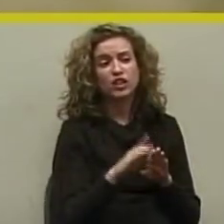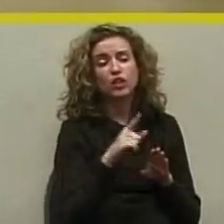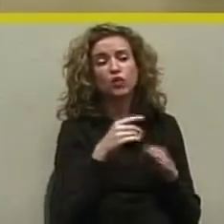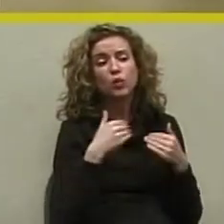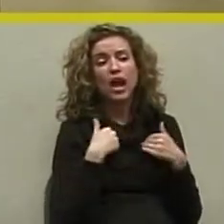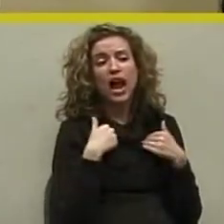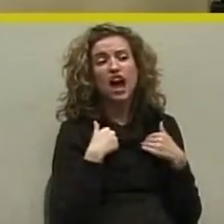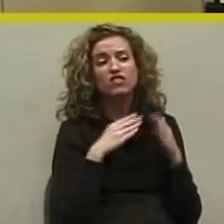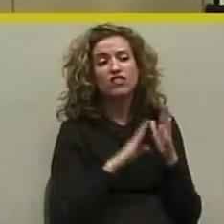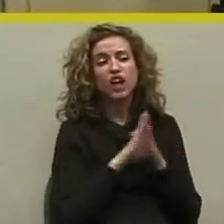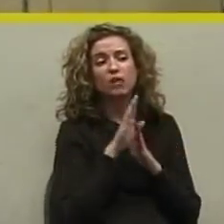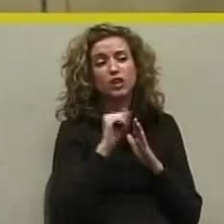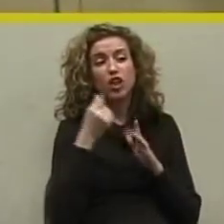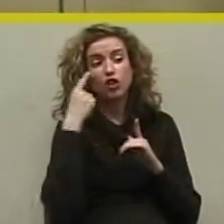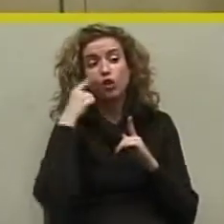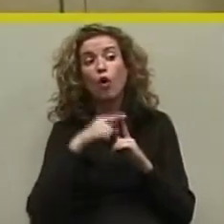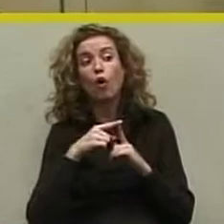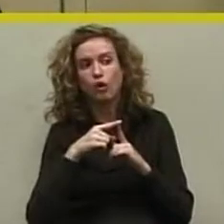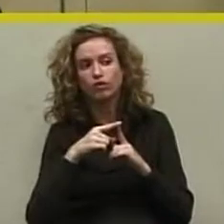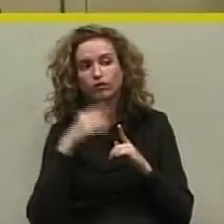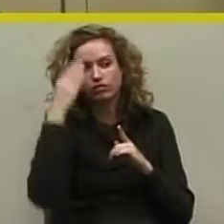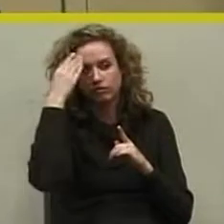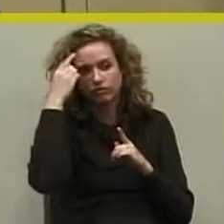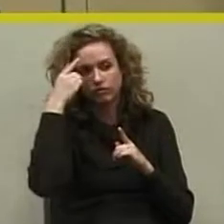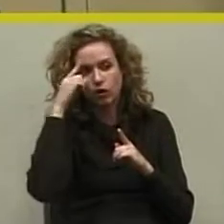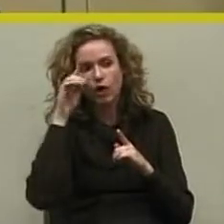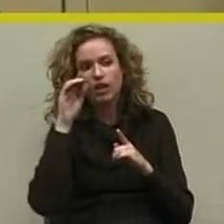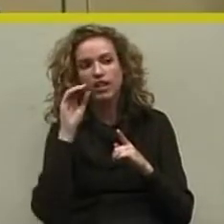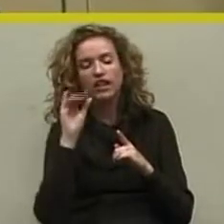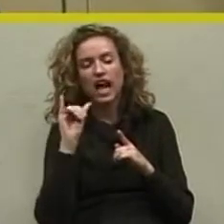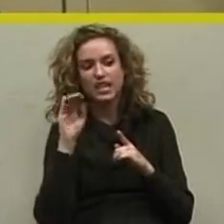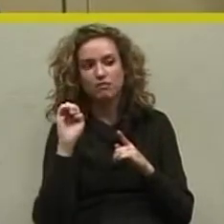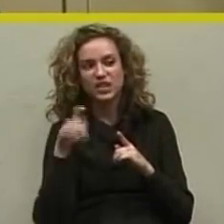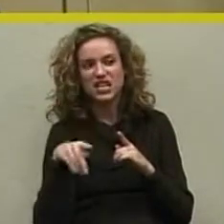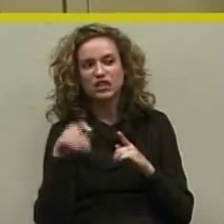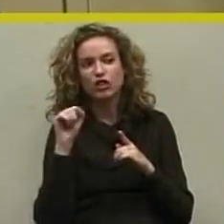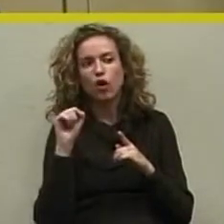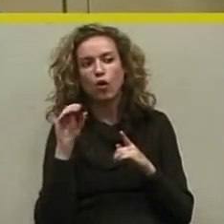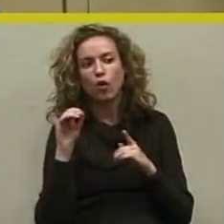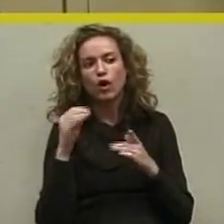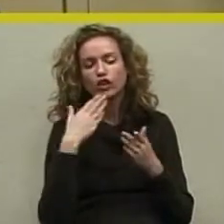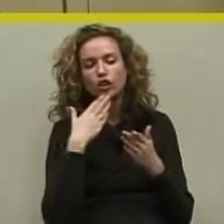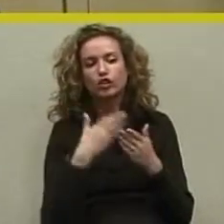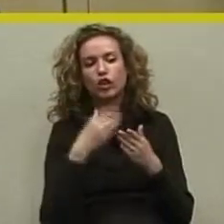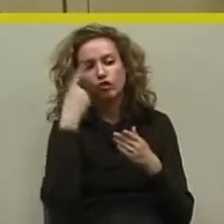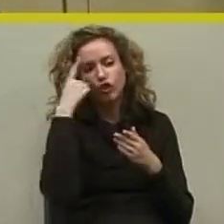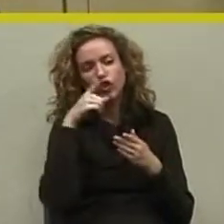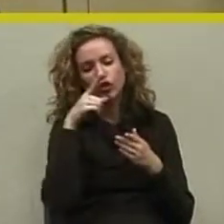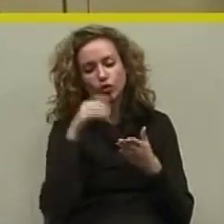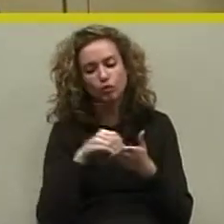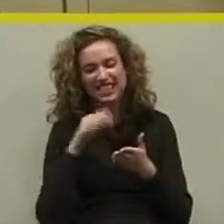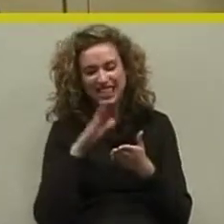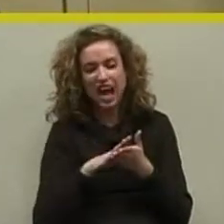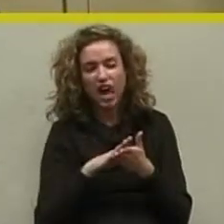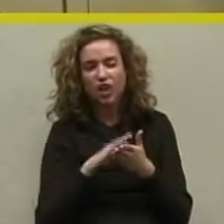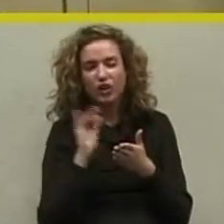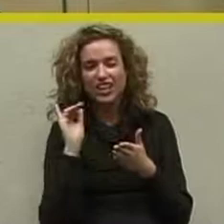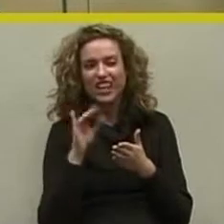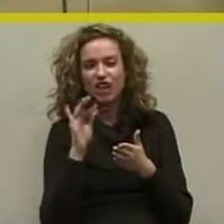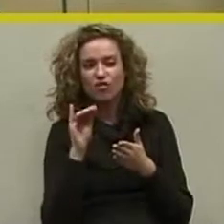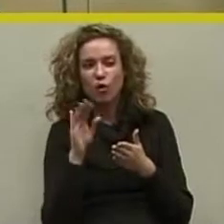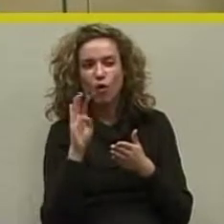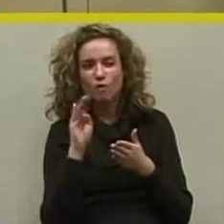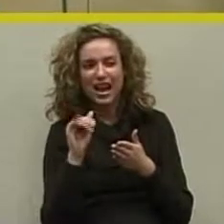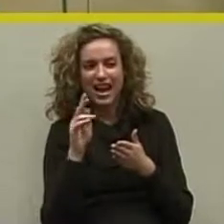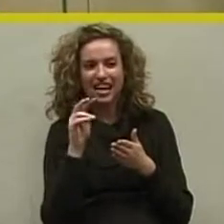have developed another goal for the IEP. And so it is good for you to place that in IEP format. In many cases, people will